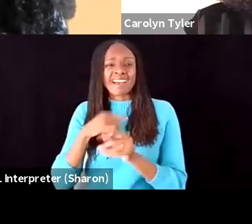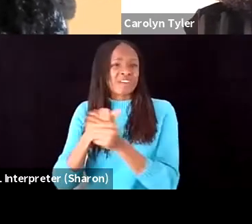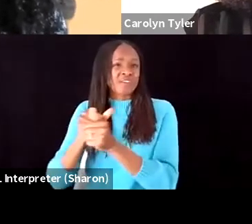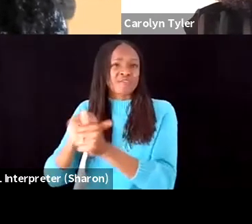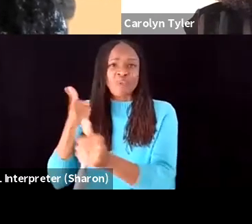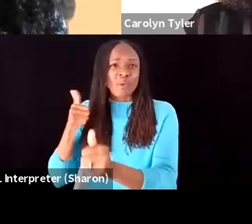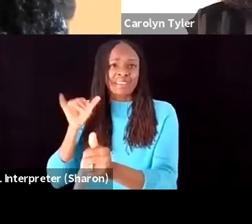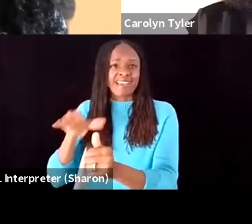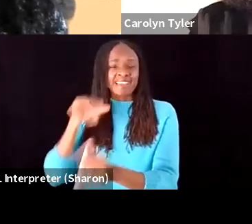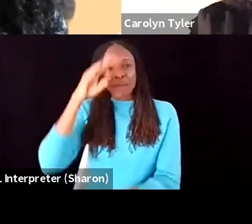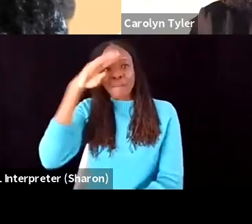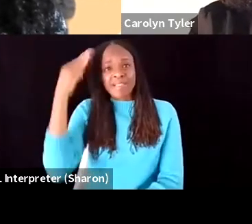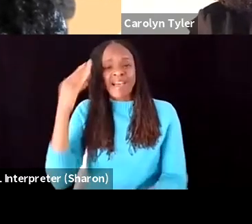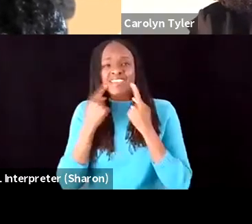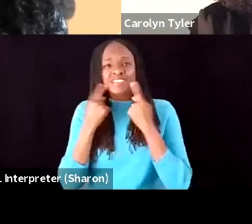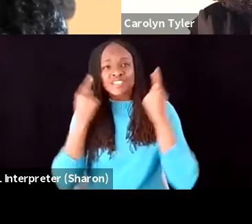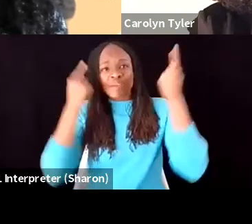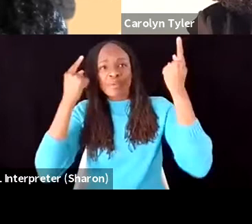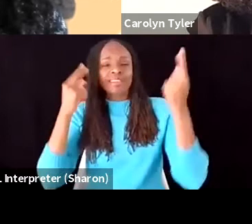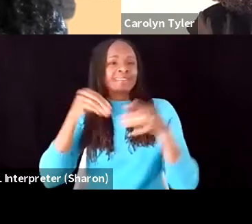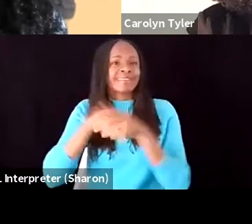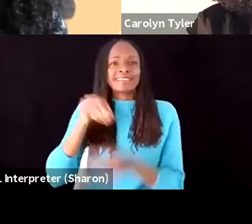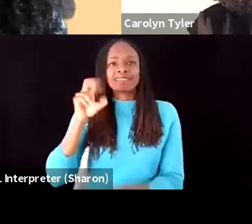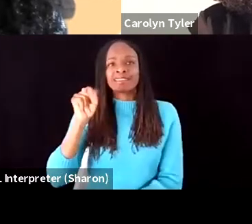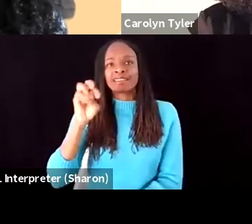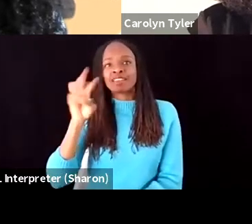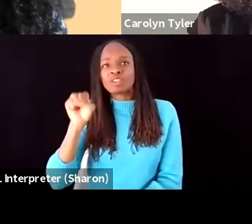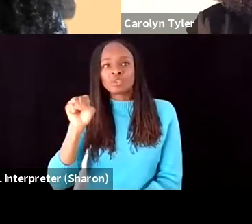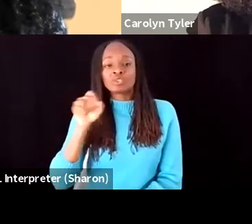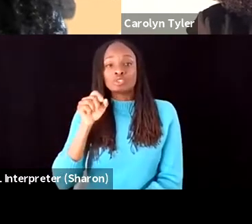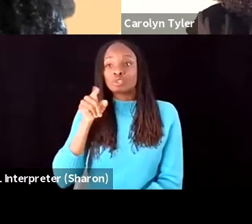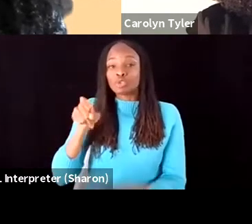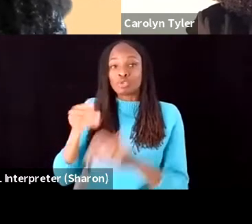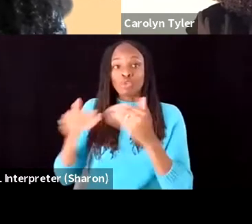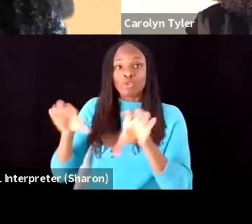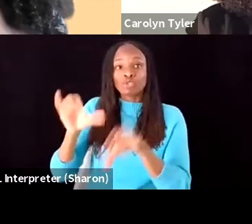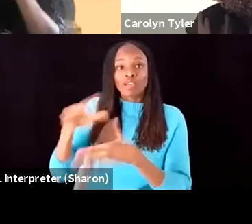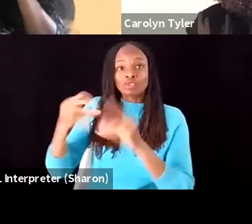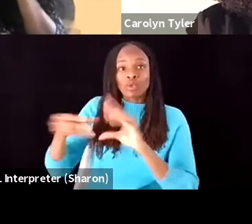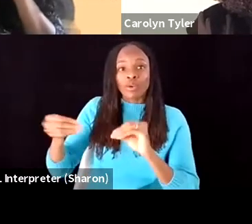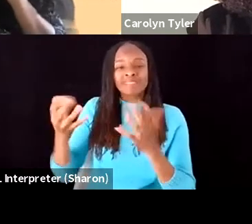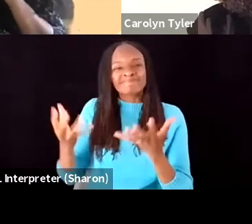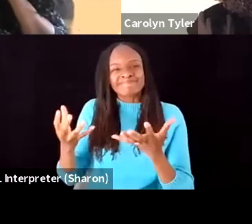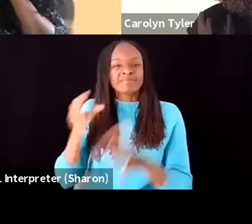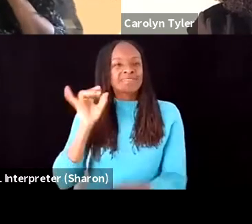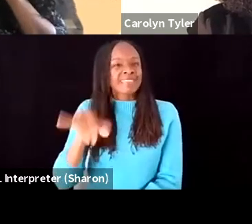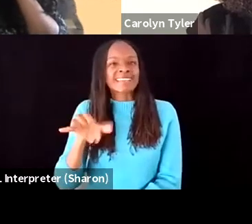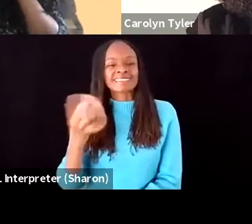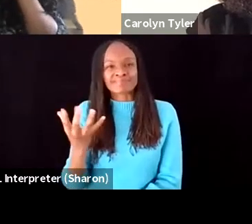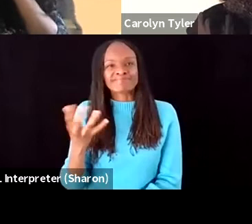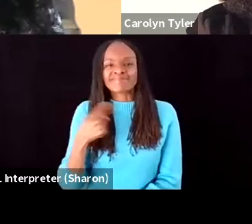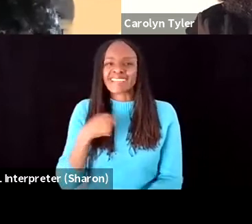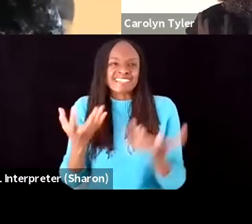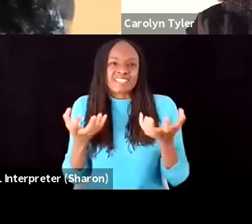the Black celebrity is in the news, you go do that story. That is just, I didn't